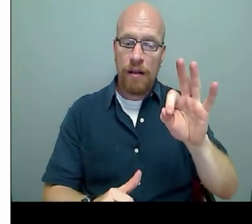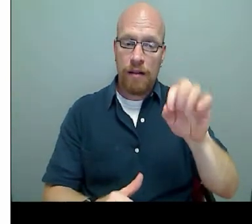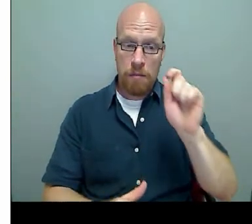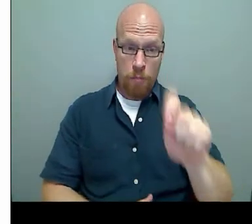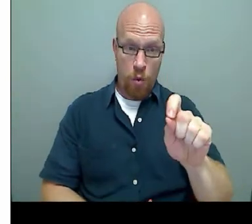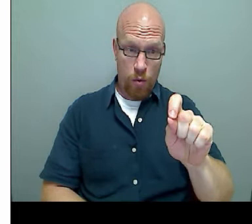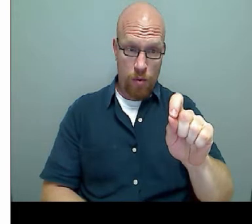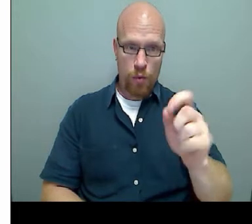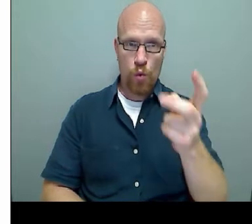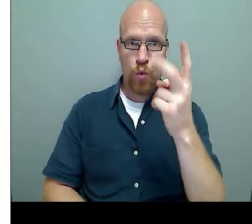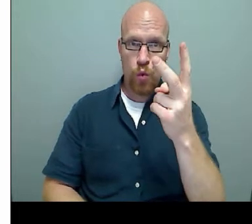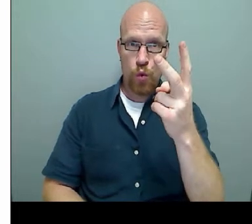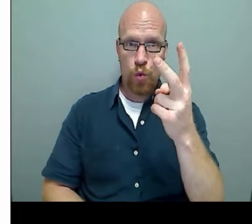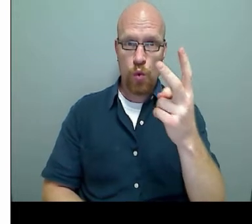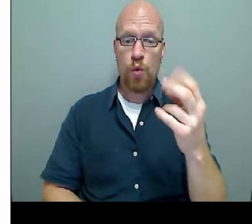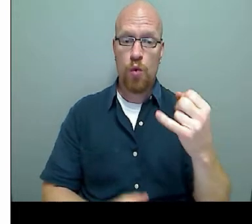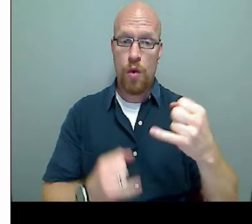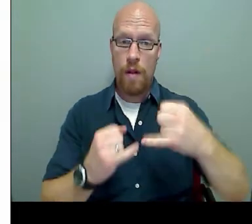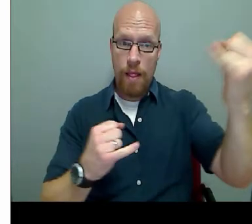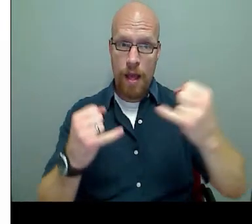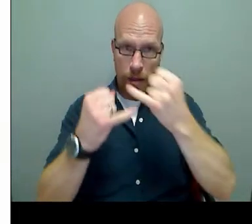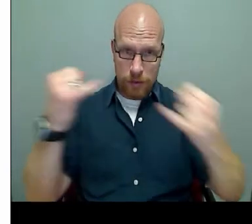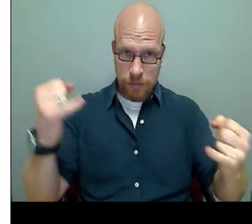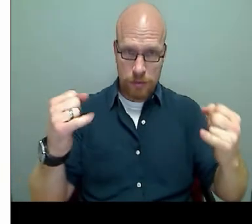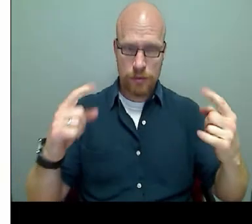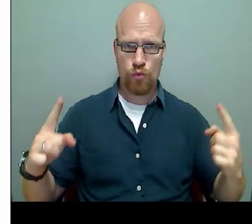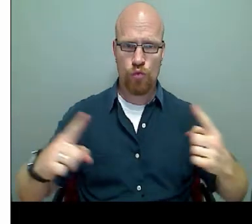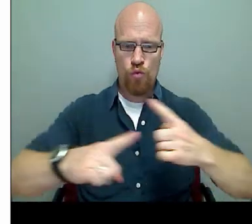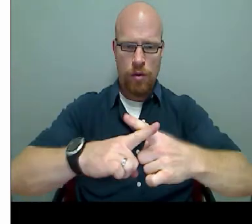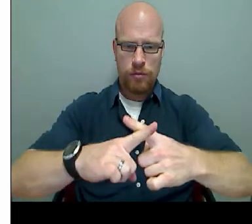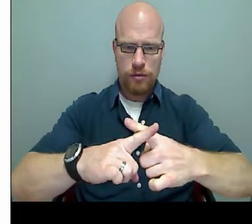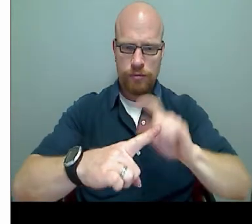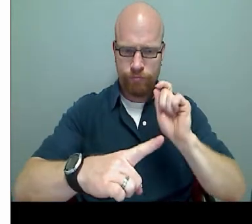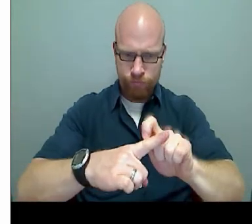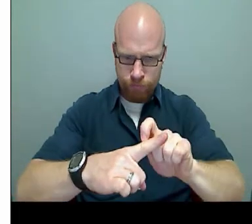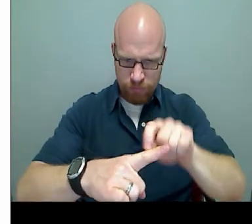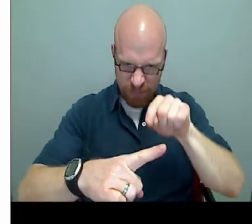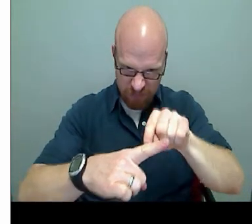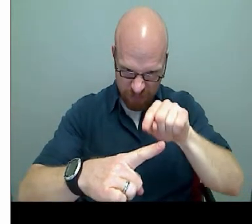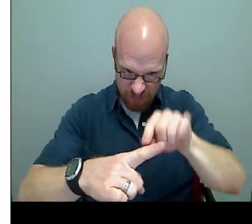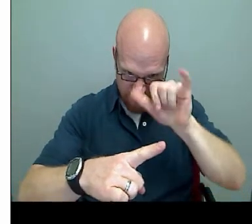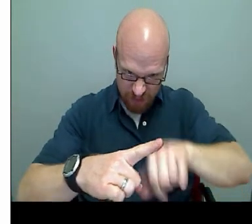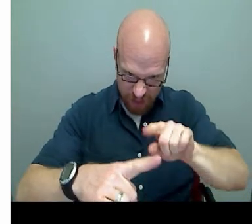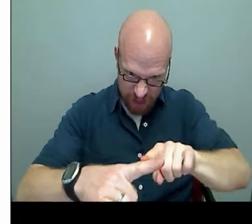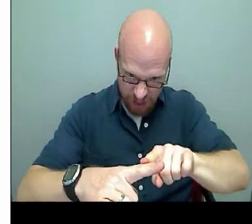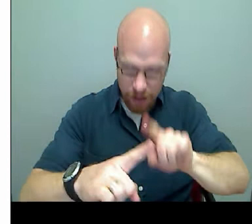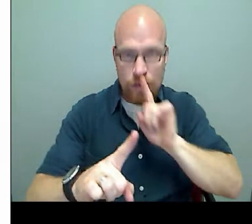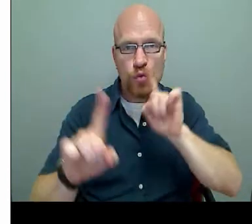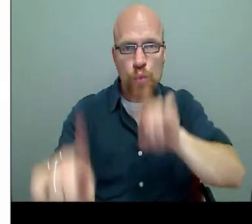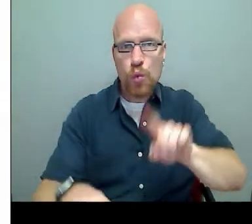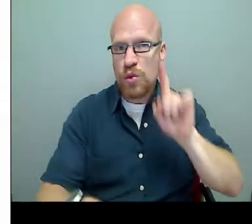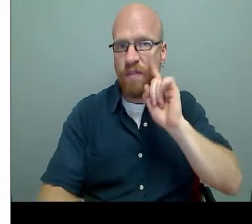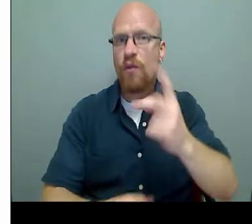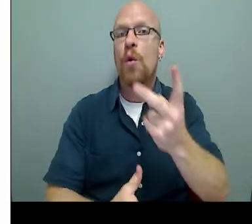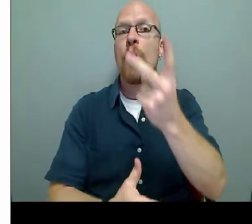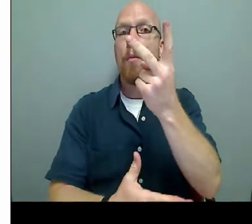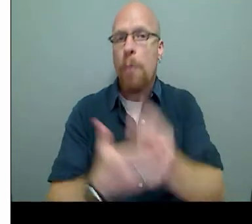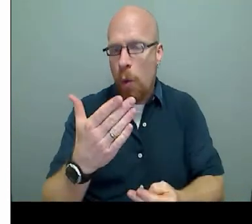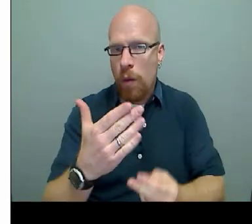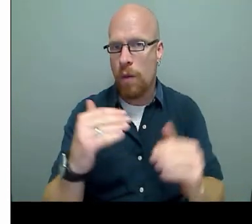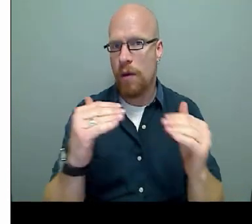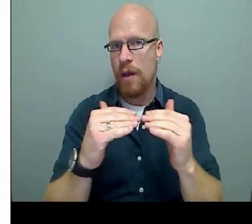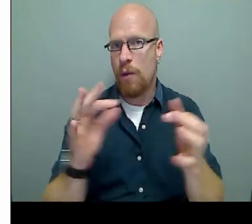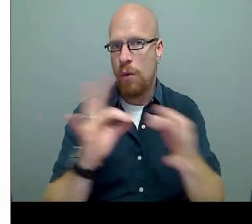First, we need to figure out what that means. We need to find one point that exists that both lines